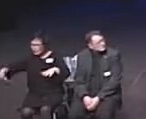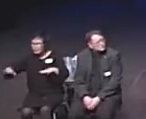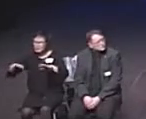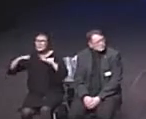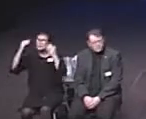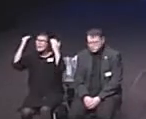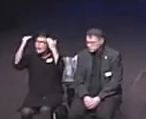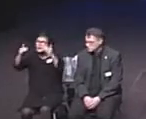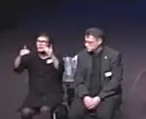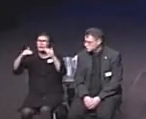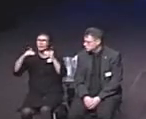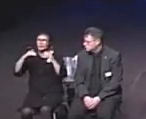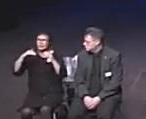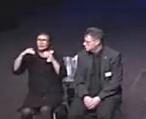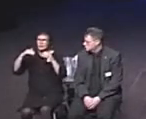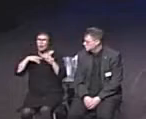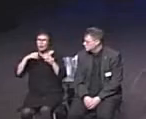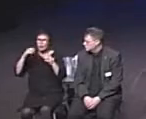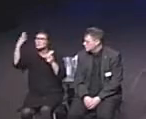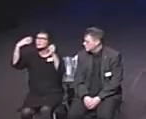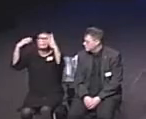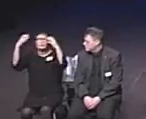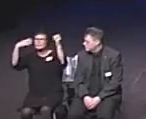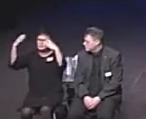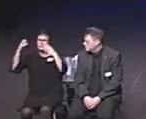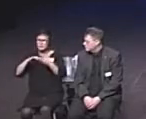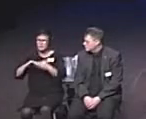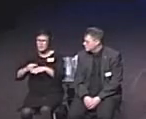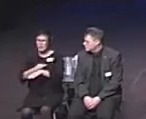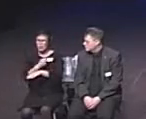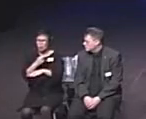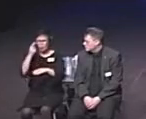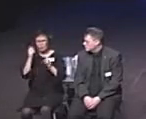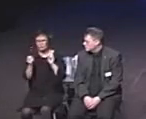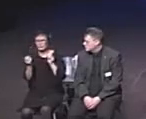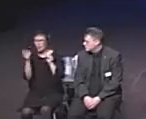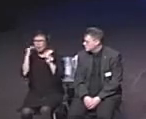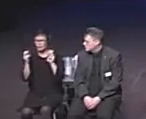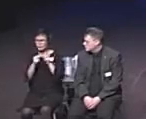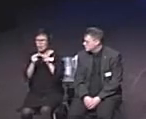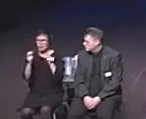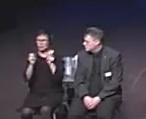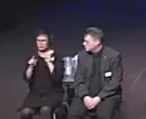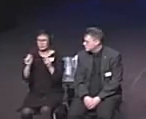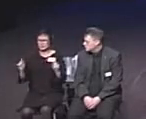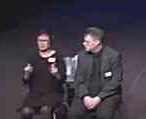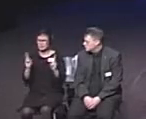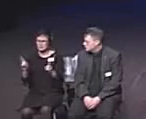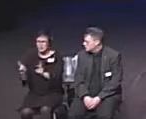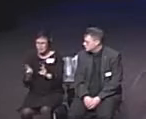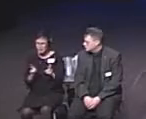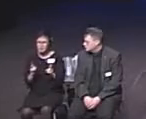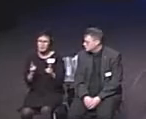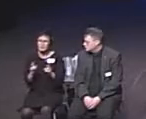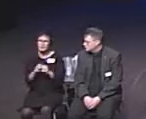have signals that are quickly running like neurons in your brain and so on. And this is